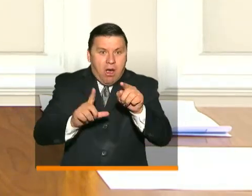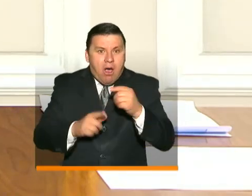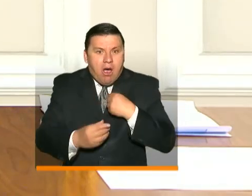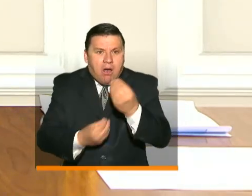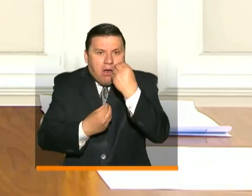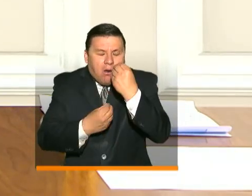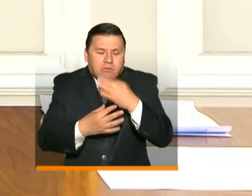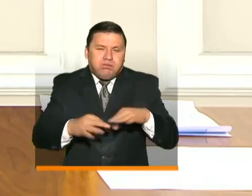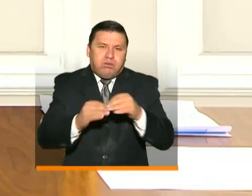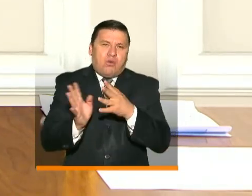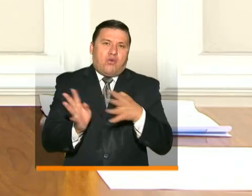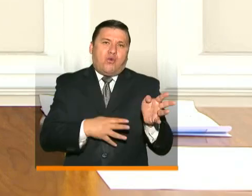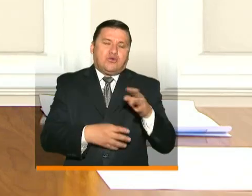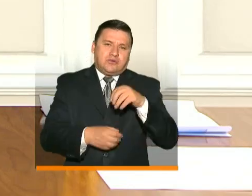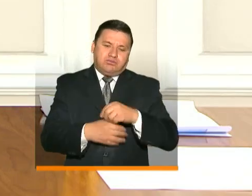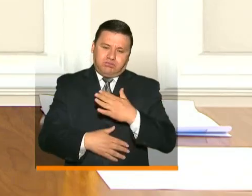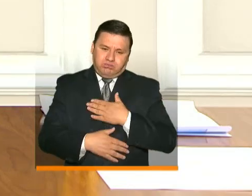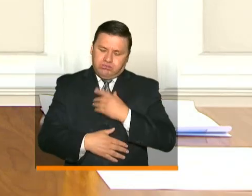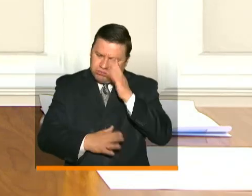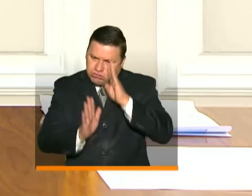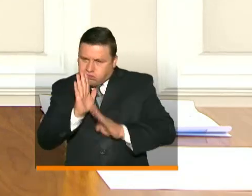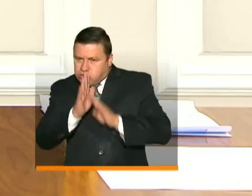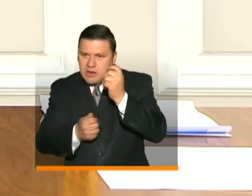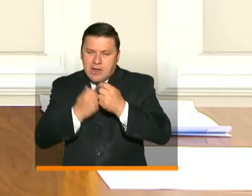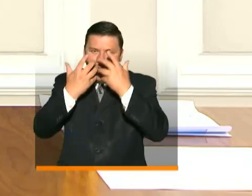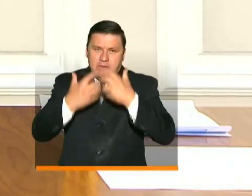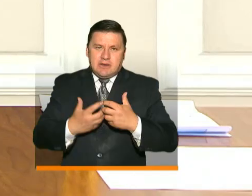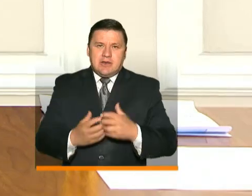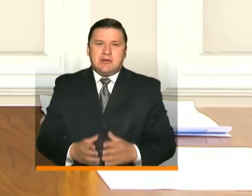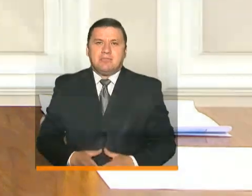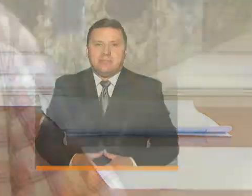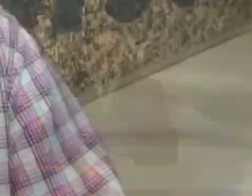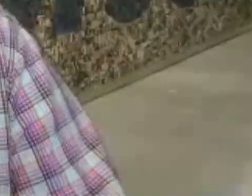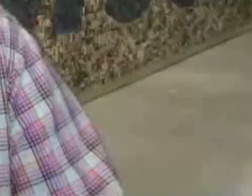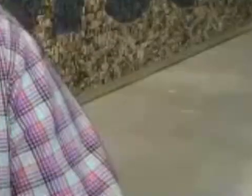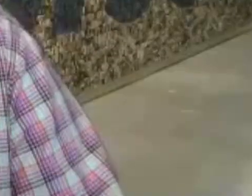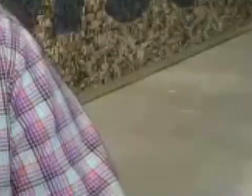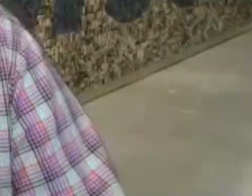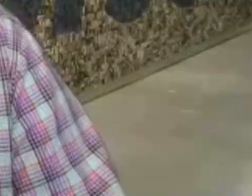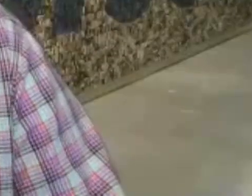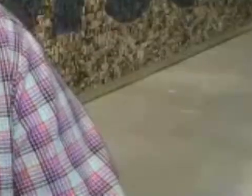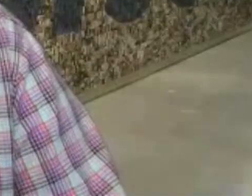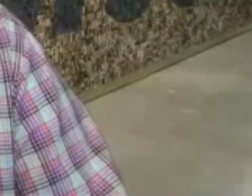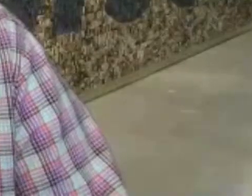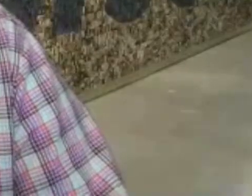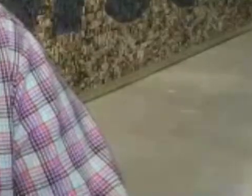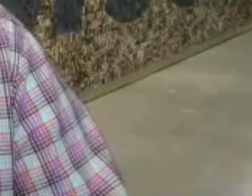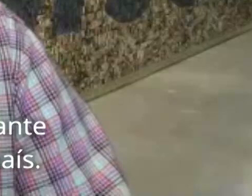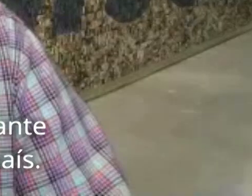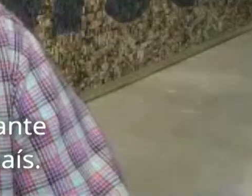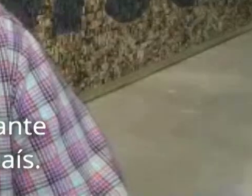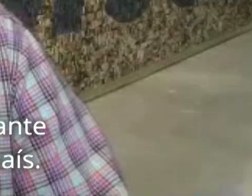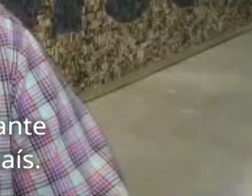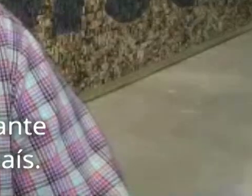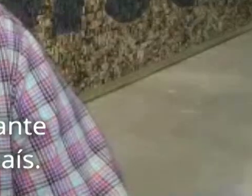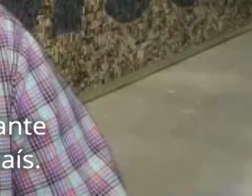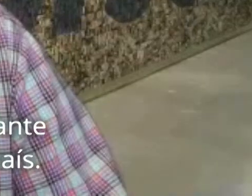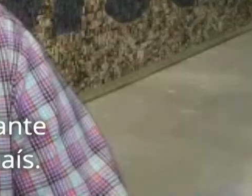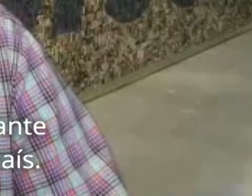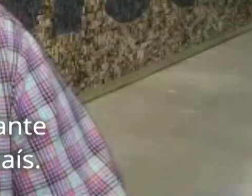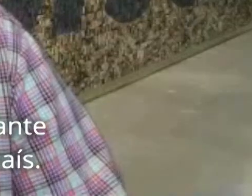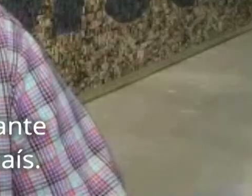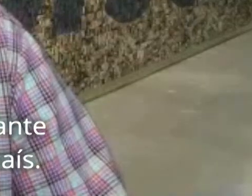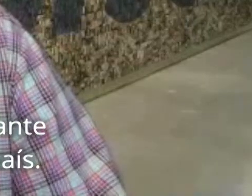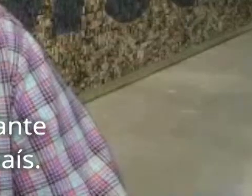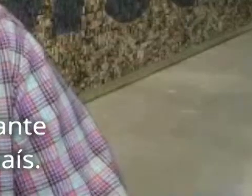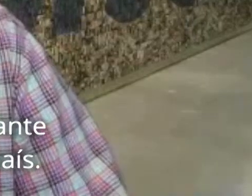a importantes cursos para sus iniciativas empresariales. I'm honored to be joining President Iván Duque to launch an important